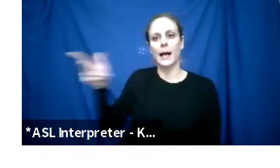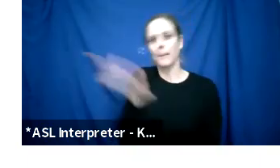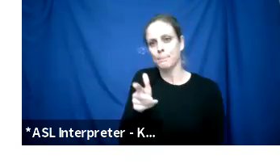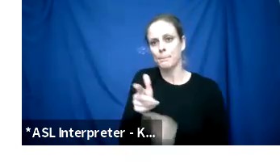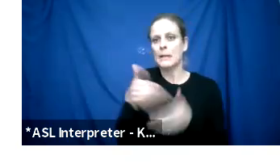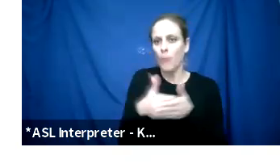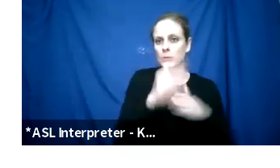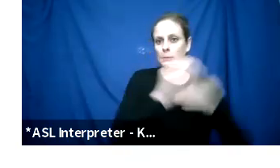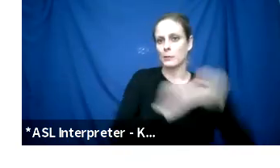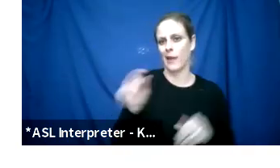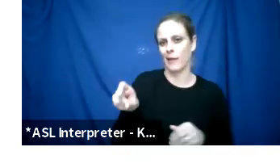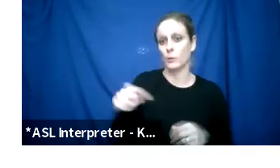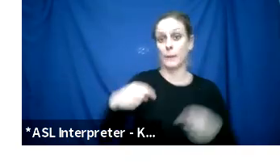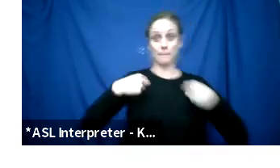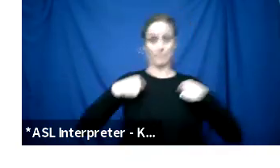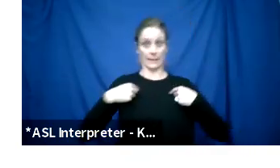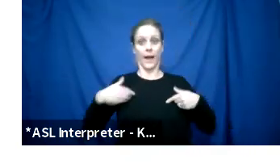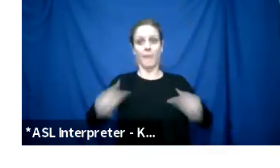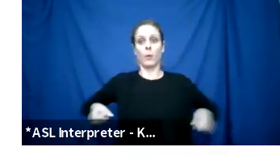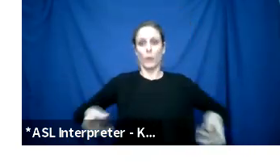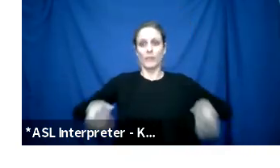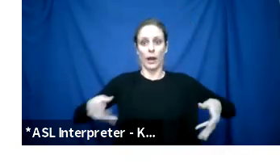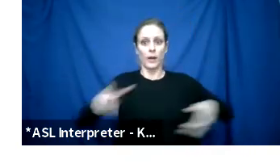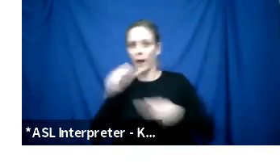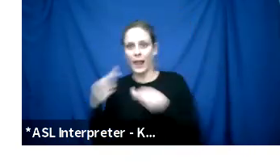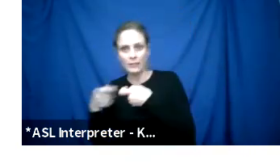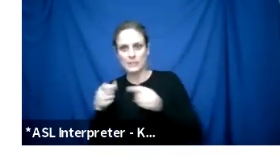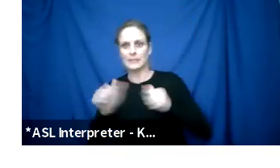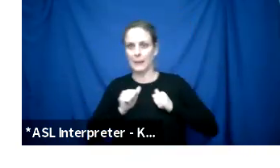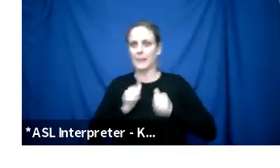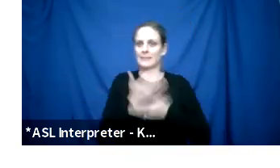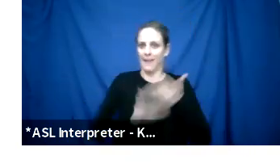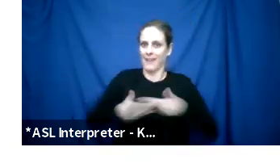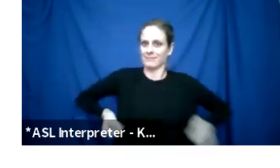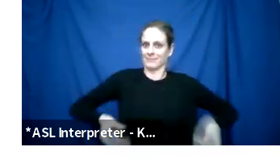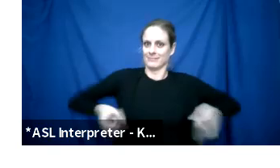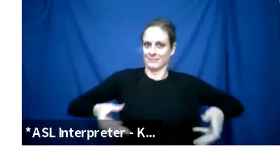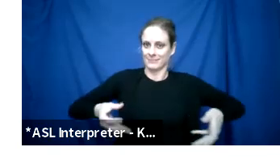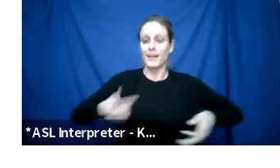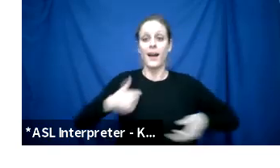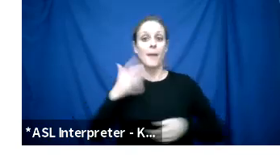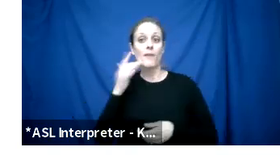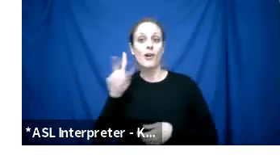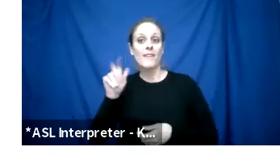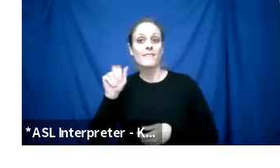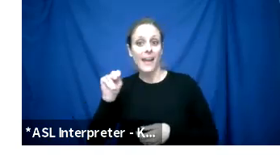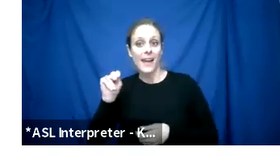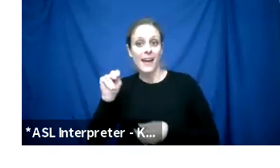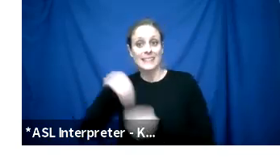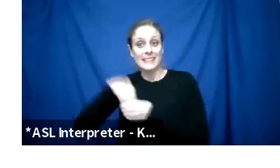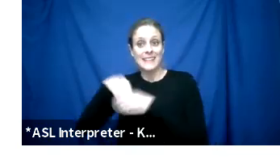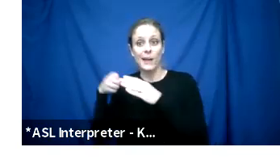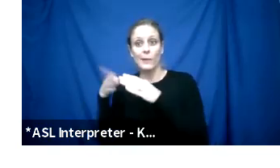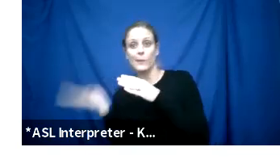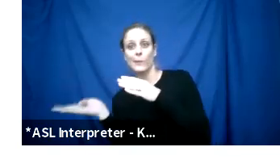and I I'm older now, and so I like a van that's got a ramp in it to make it so much easier. And I'm looking